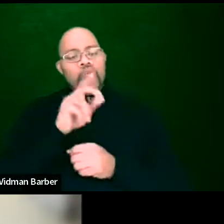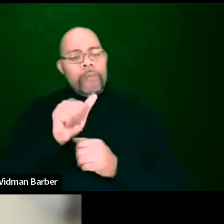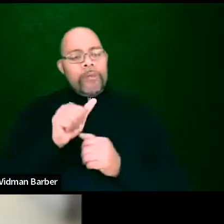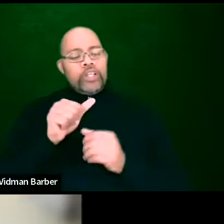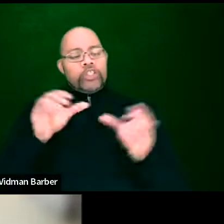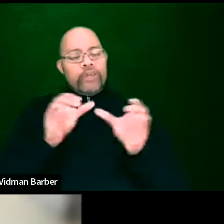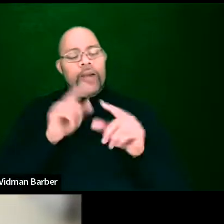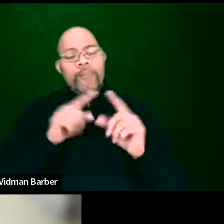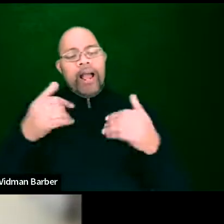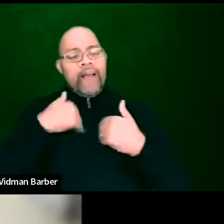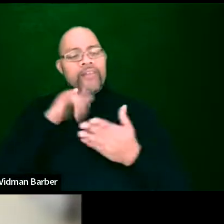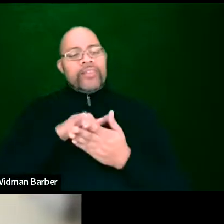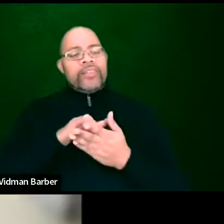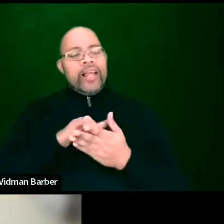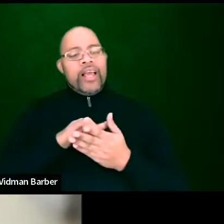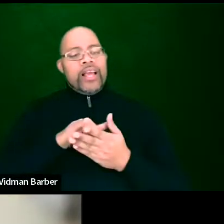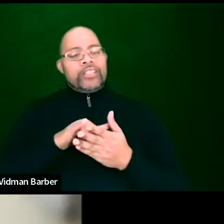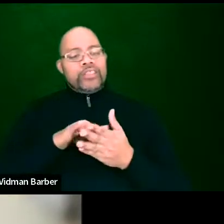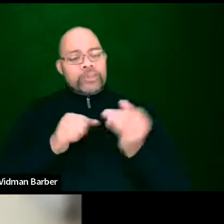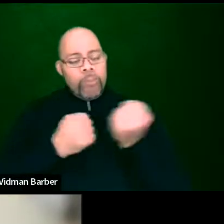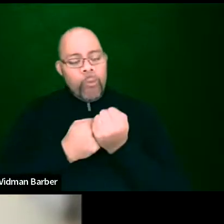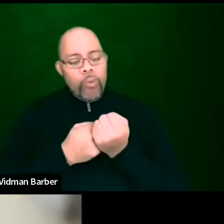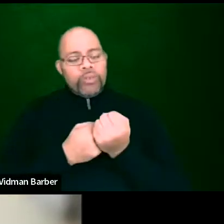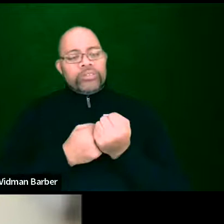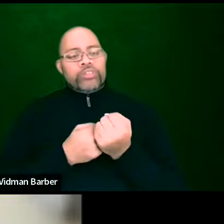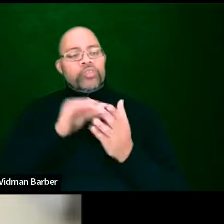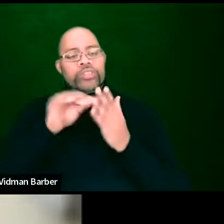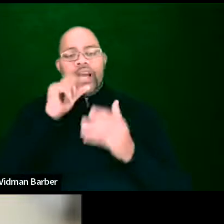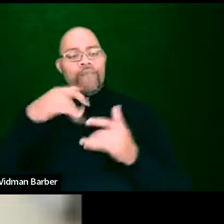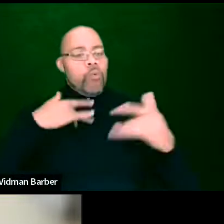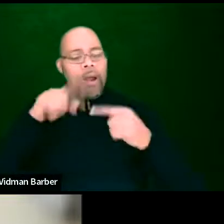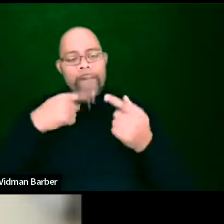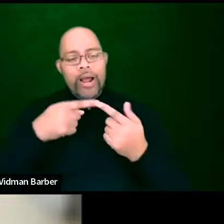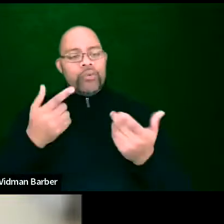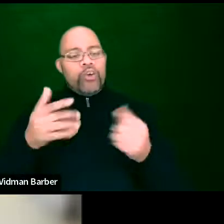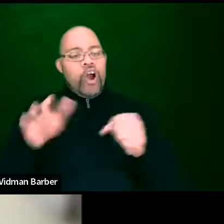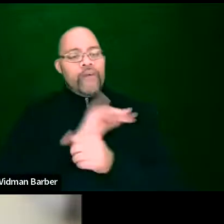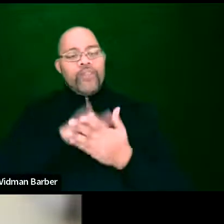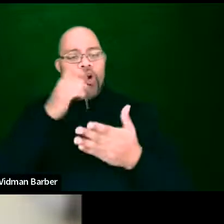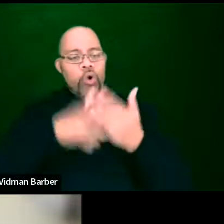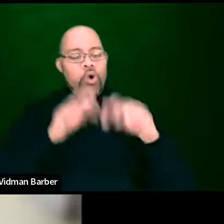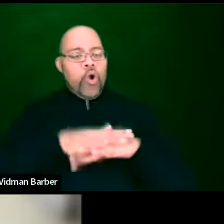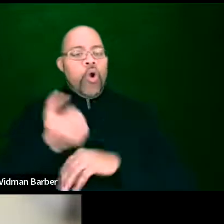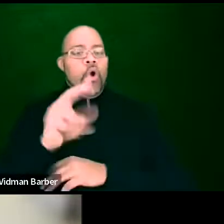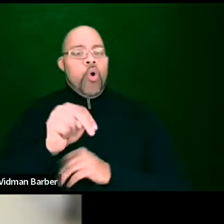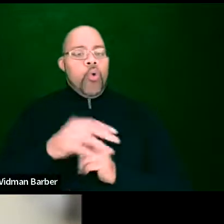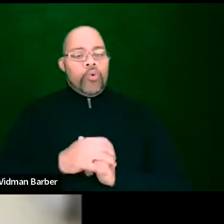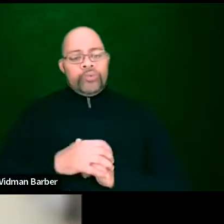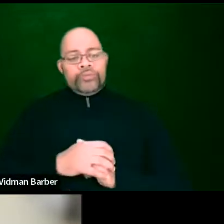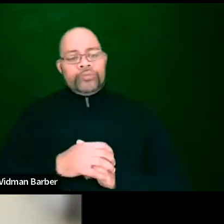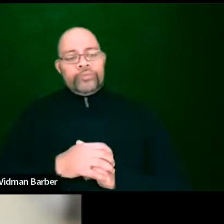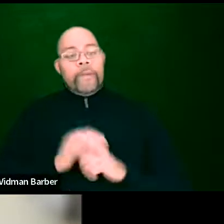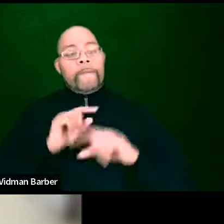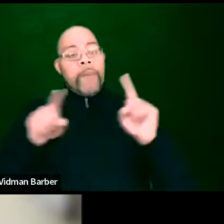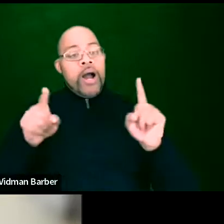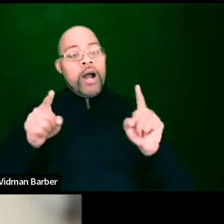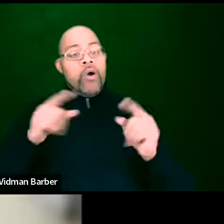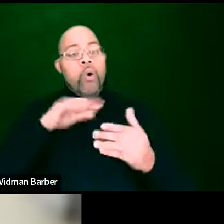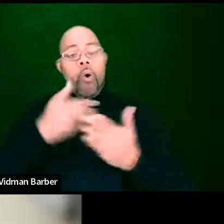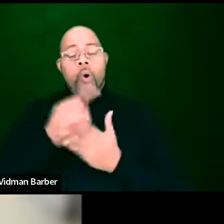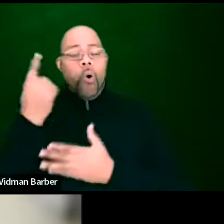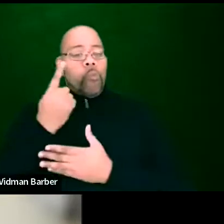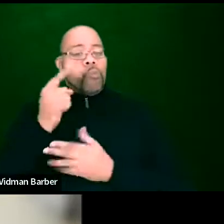certified, but having that funding support so that the student doesn't have to worry about covering those costs on their own. But, we're